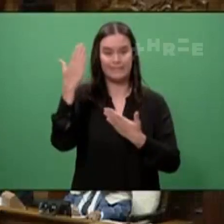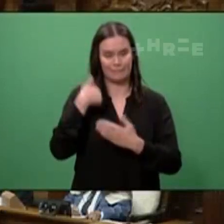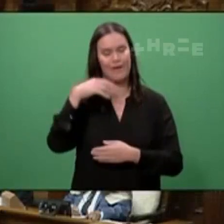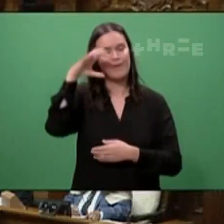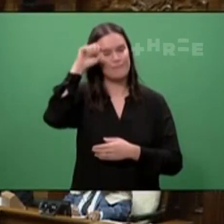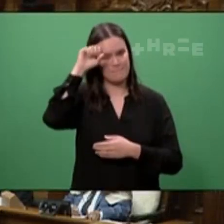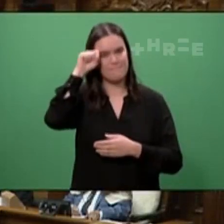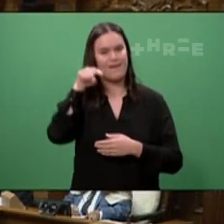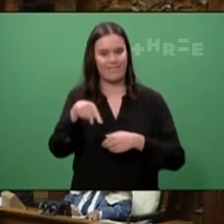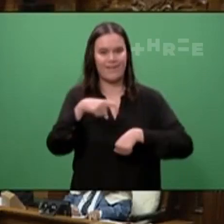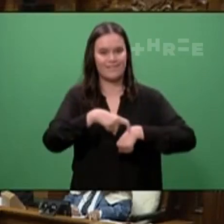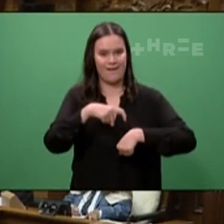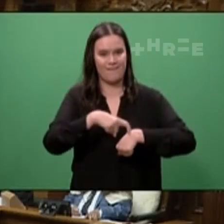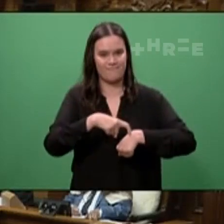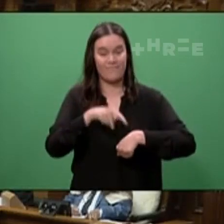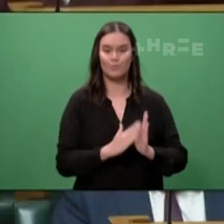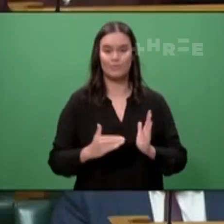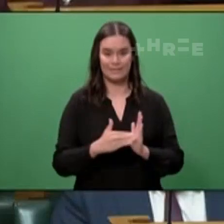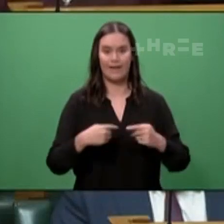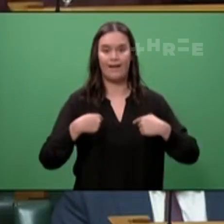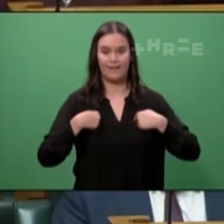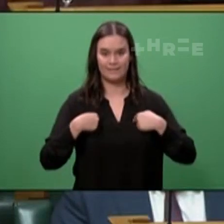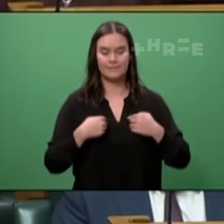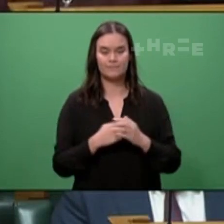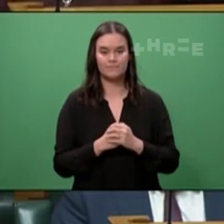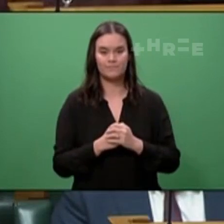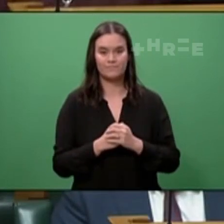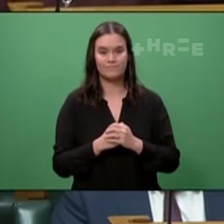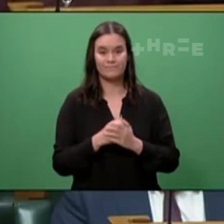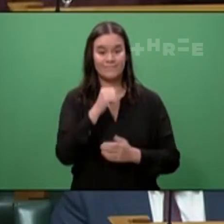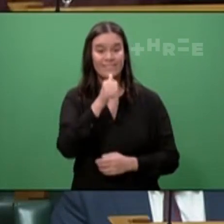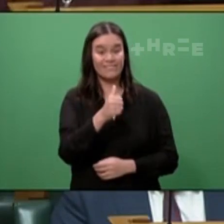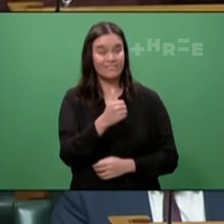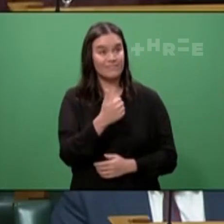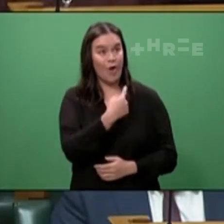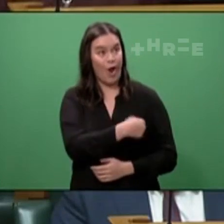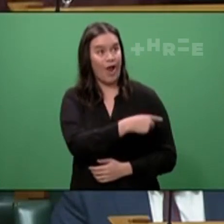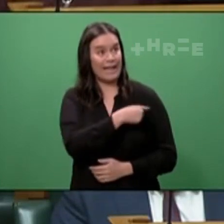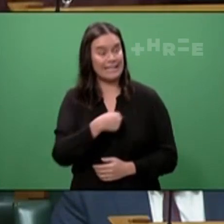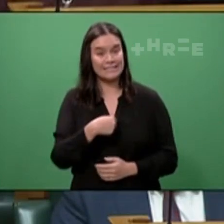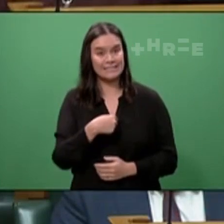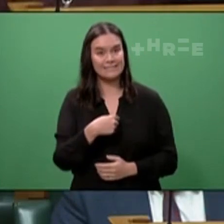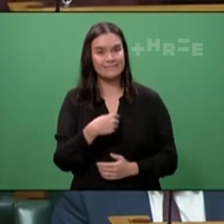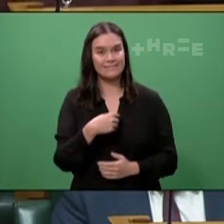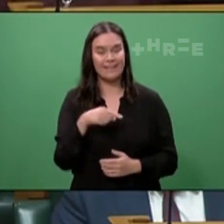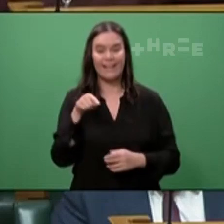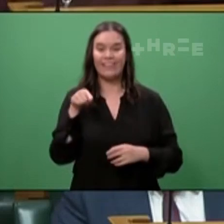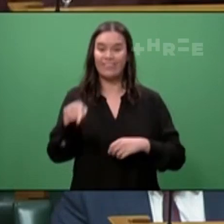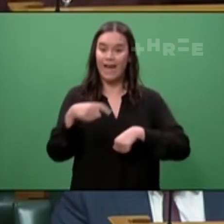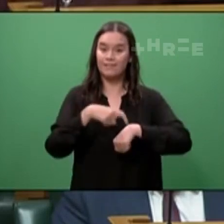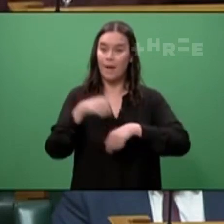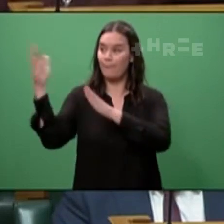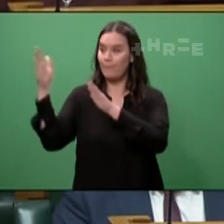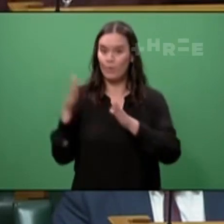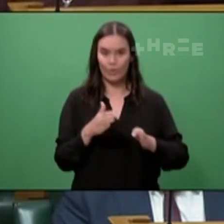I was 28 years old. If I'm honest, I was probably more than a little shocked to be